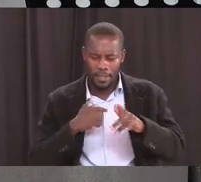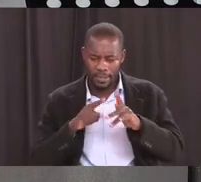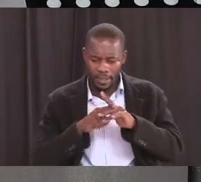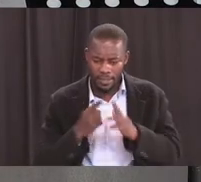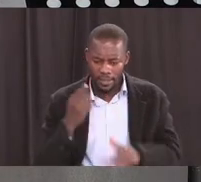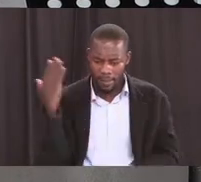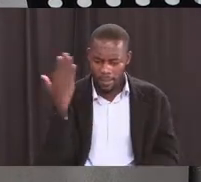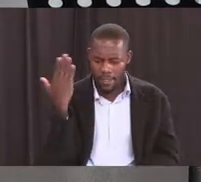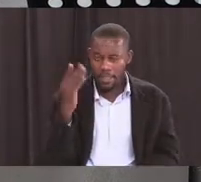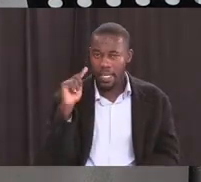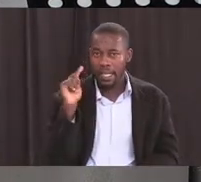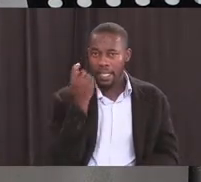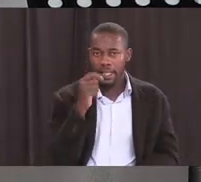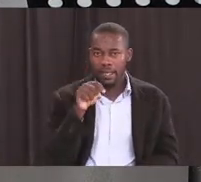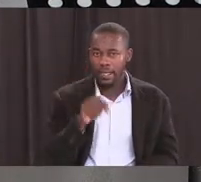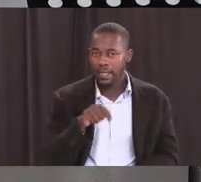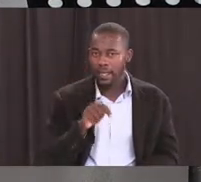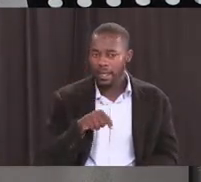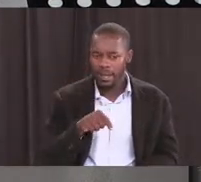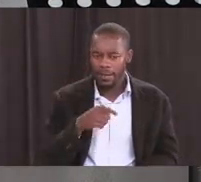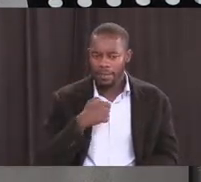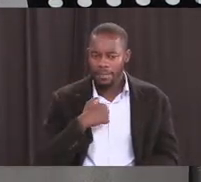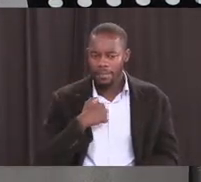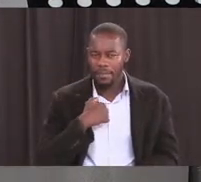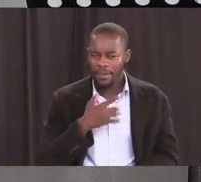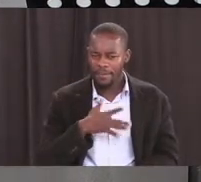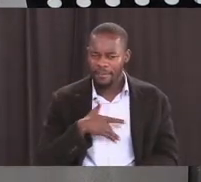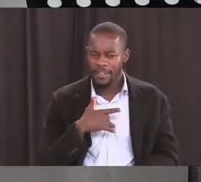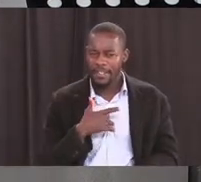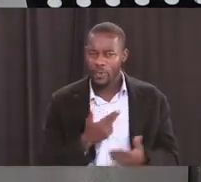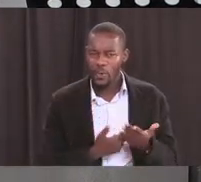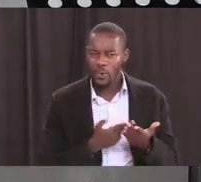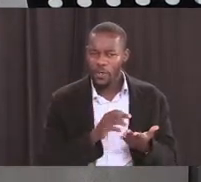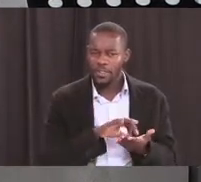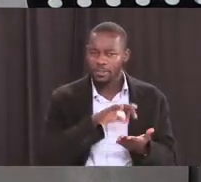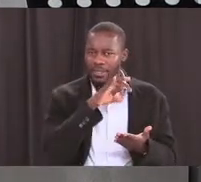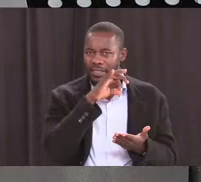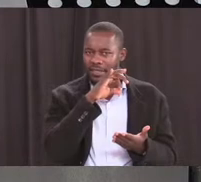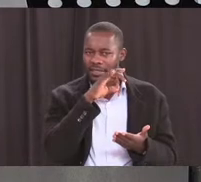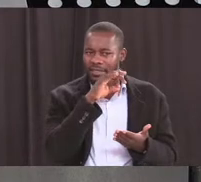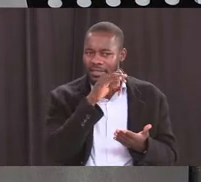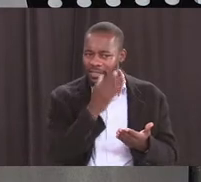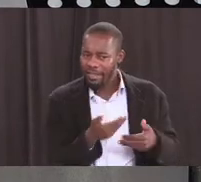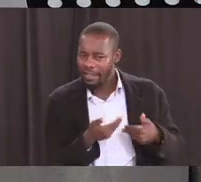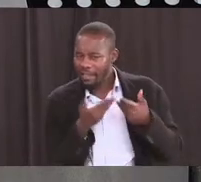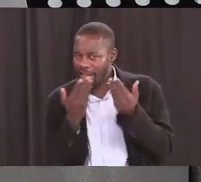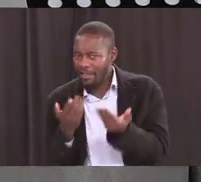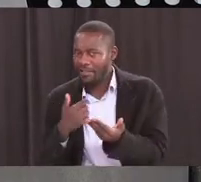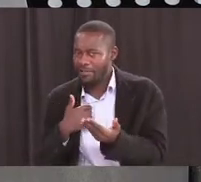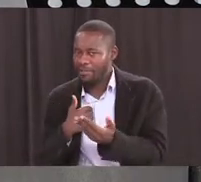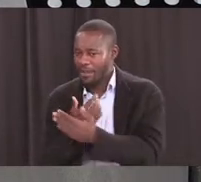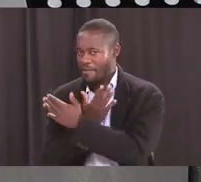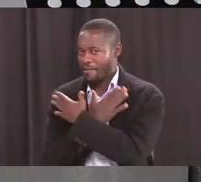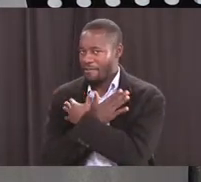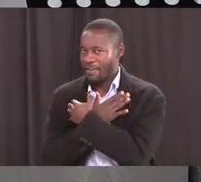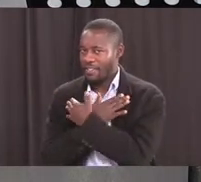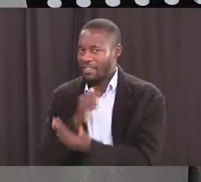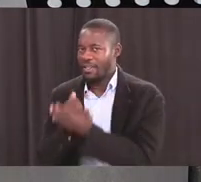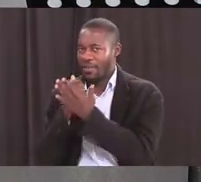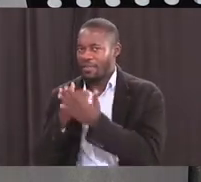felt like the Holy Spirit had placed this certain people group in my heart to pray for and to go and minister